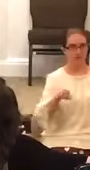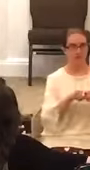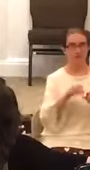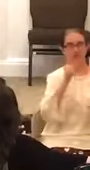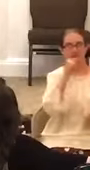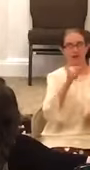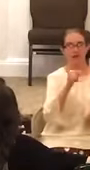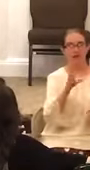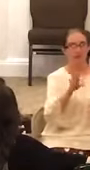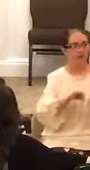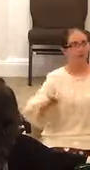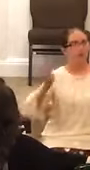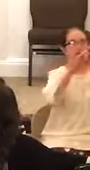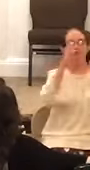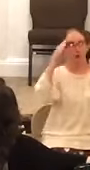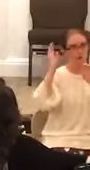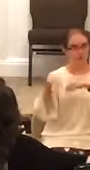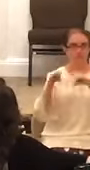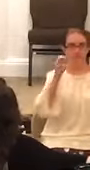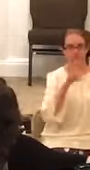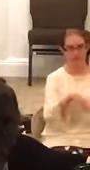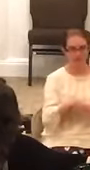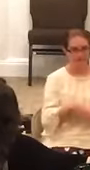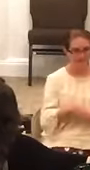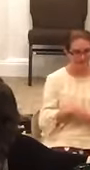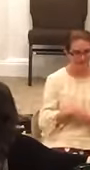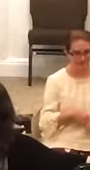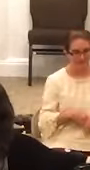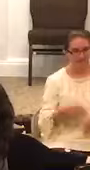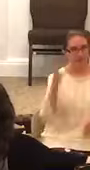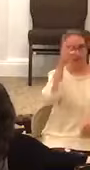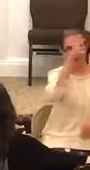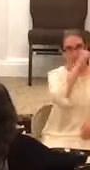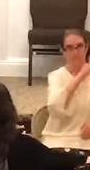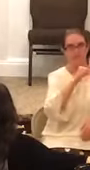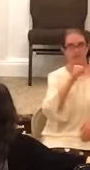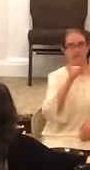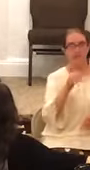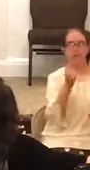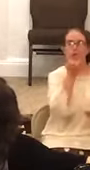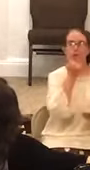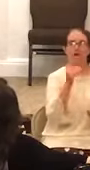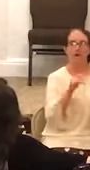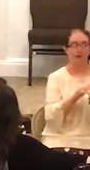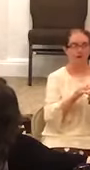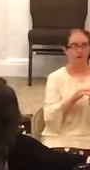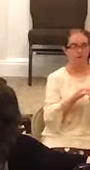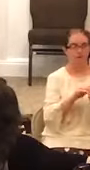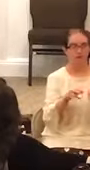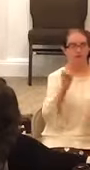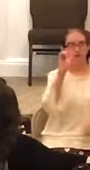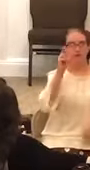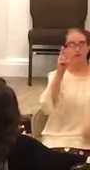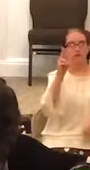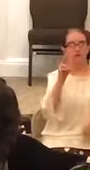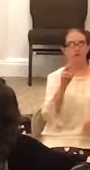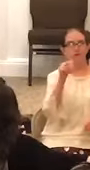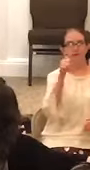tells you he's important and he knows what he's doing. And then he misdiagnoses you, gives you the wrong medicine, you nearly die and stay in ICU for 10